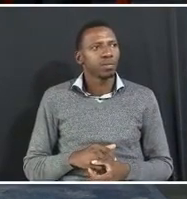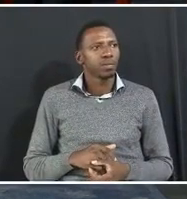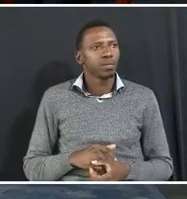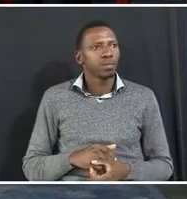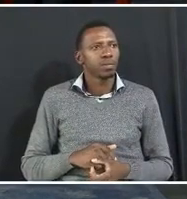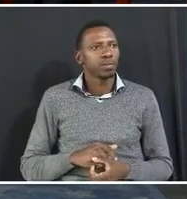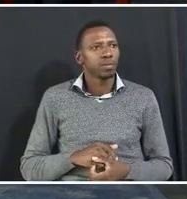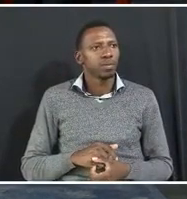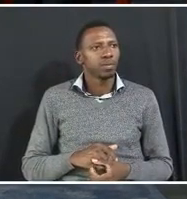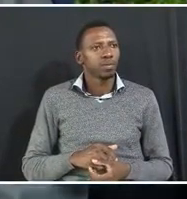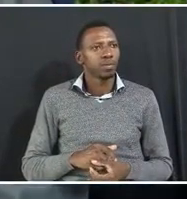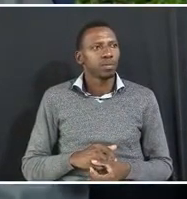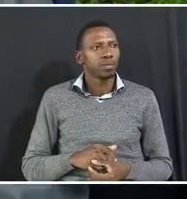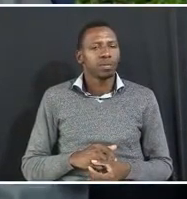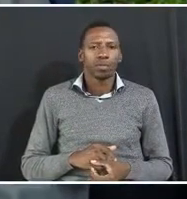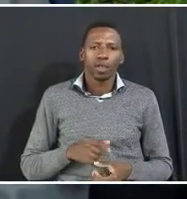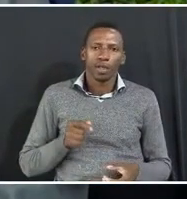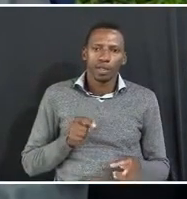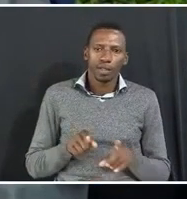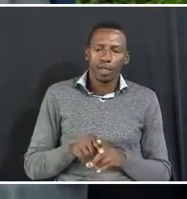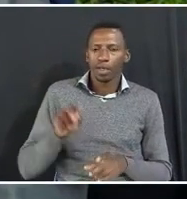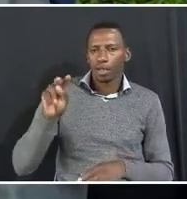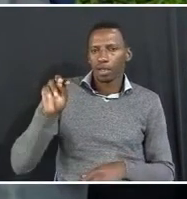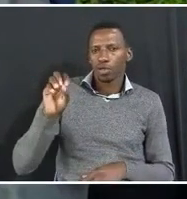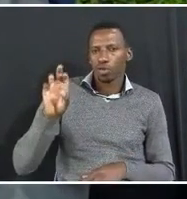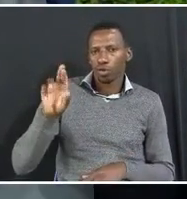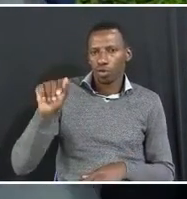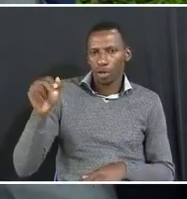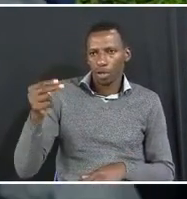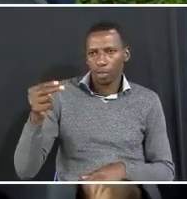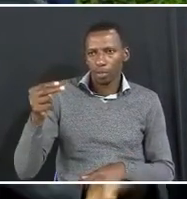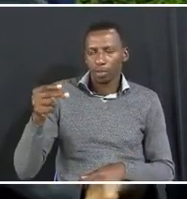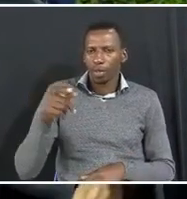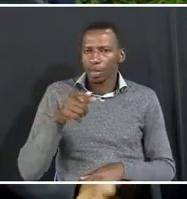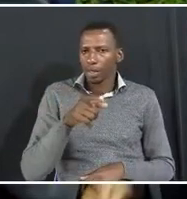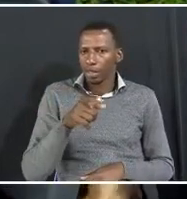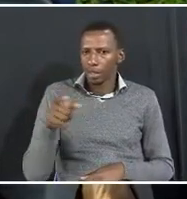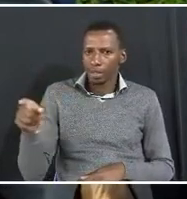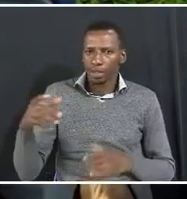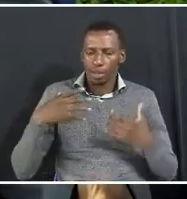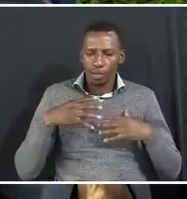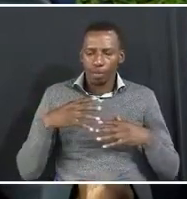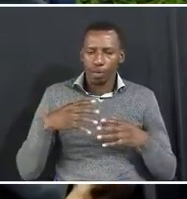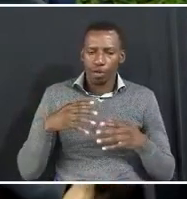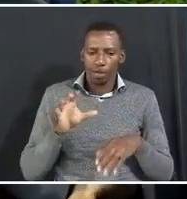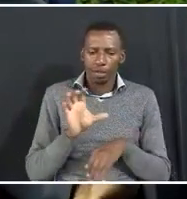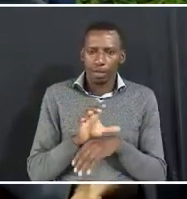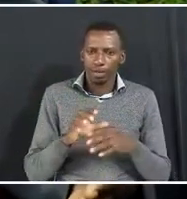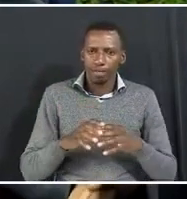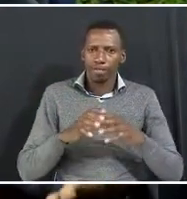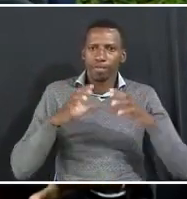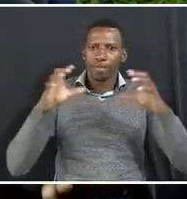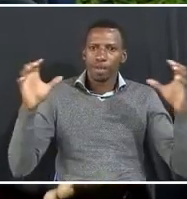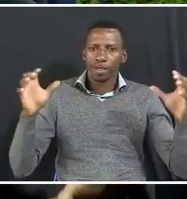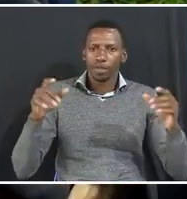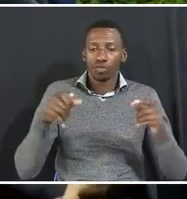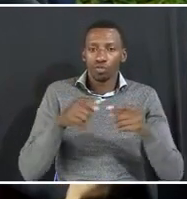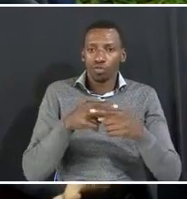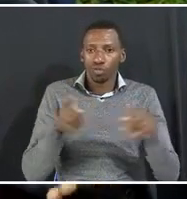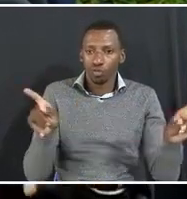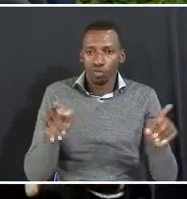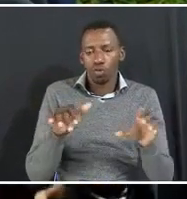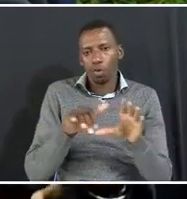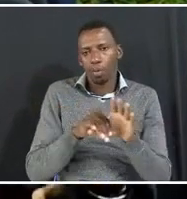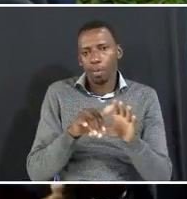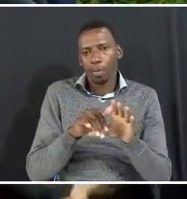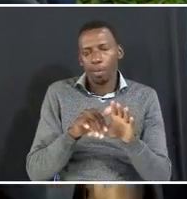Sister Nora, with this kind of big church, how do you manage as a deaconate